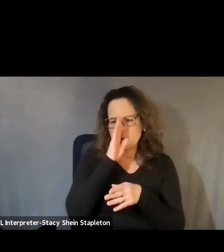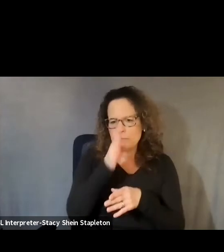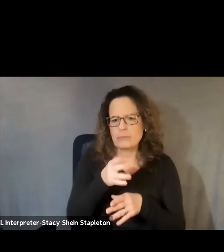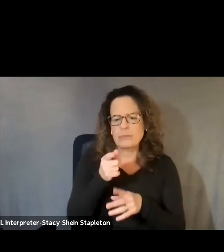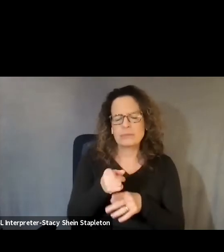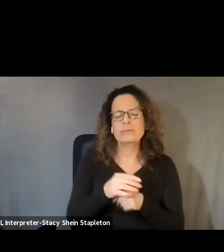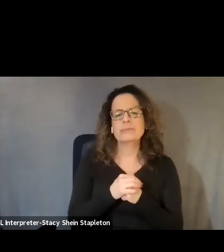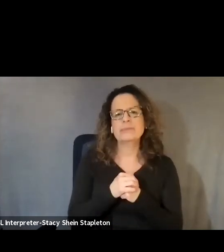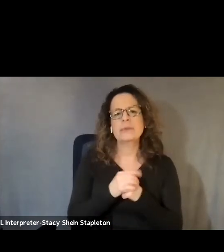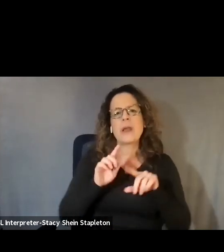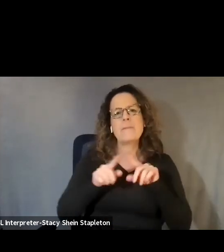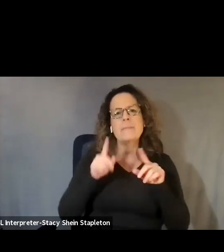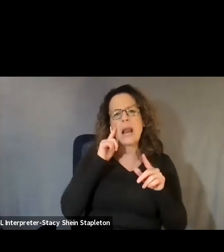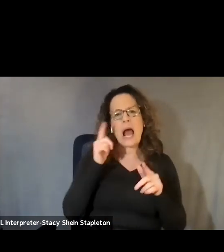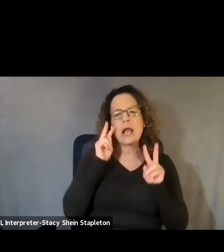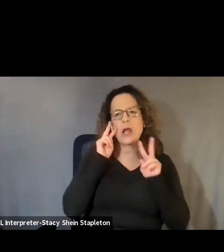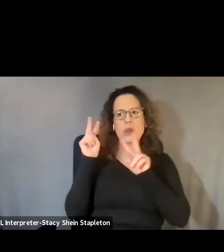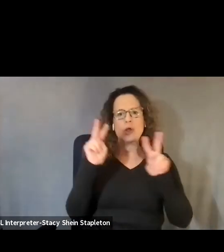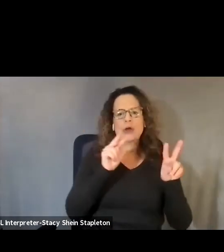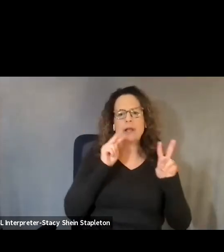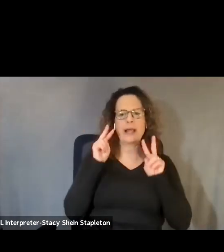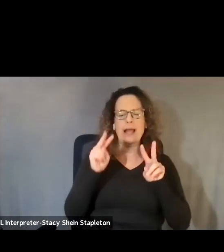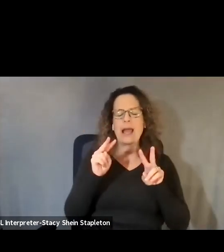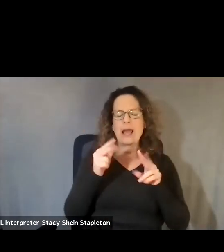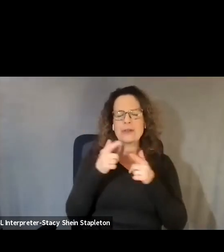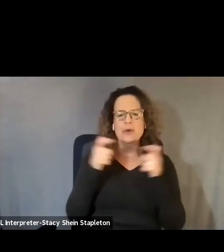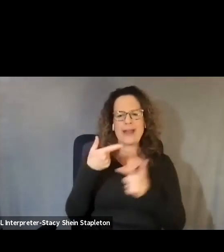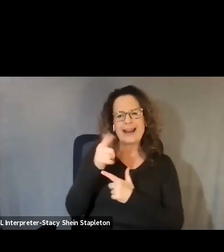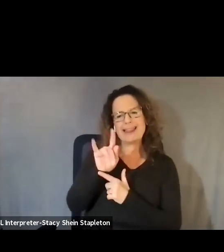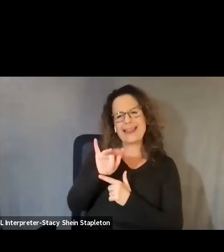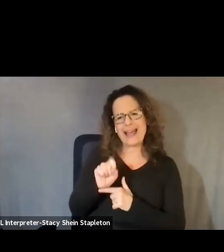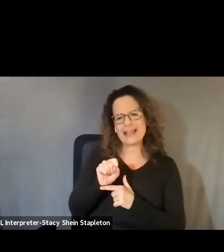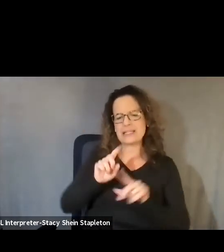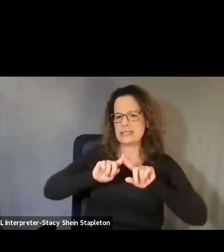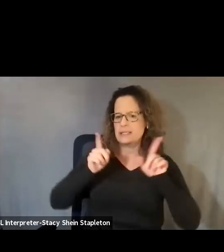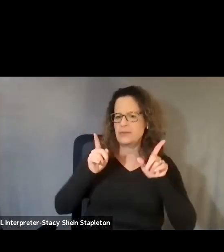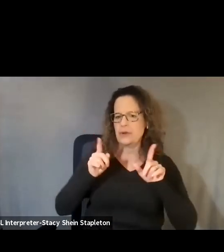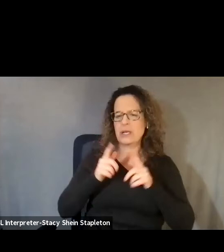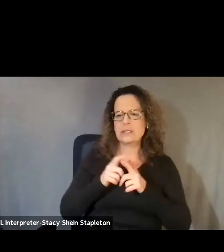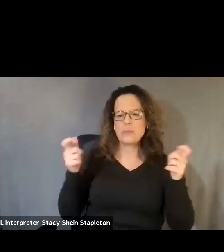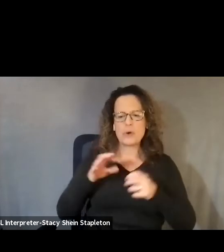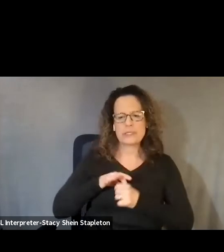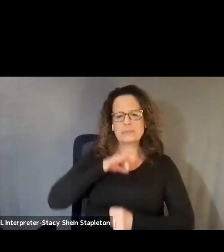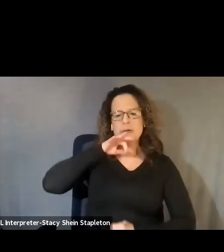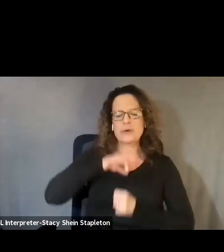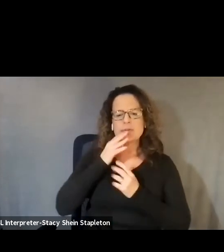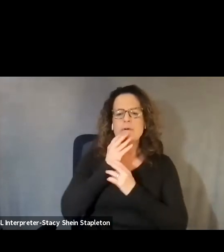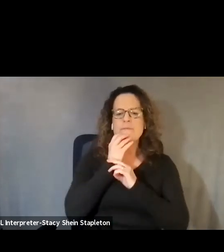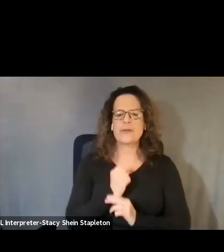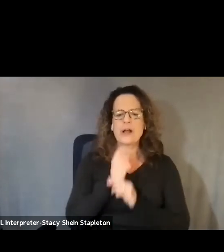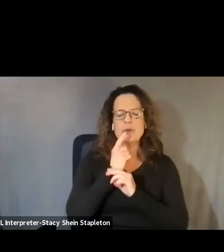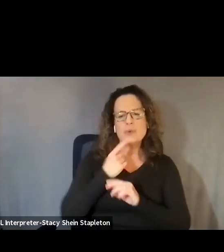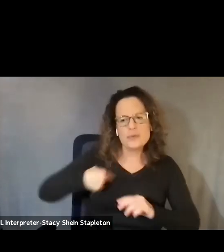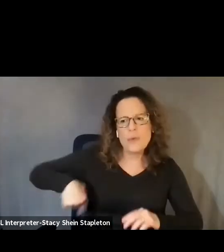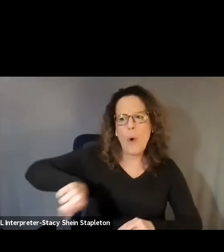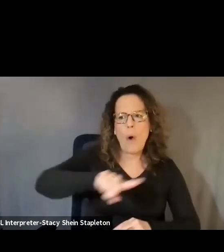be. But I look at the Great Lakes in a very different light, which is that they have enormous spiritual value to all of us,